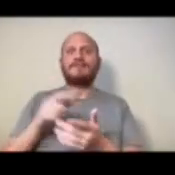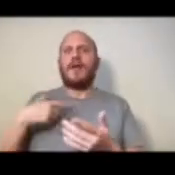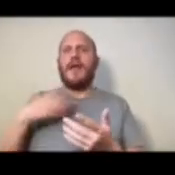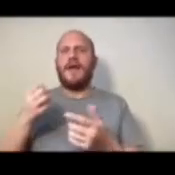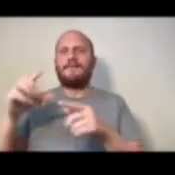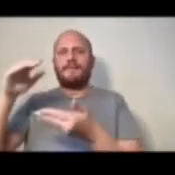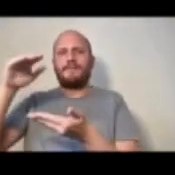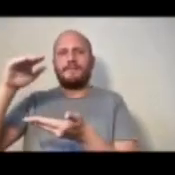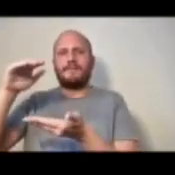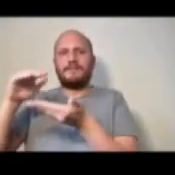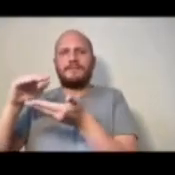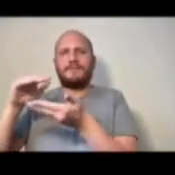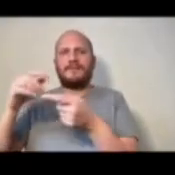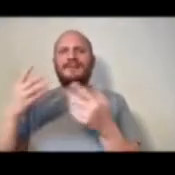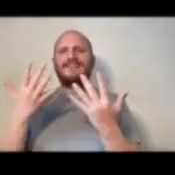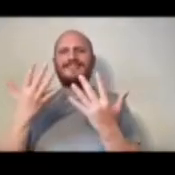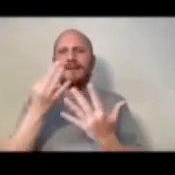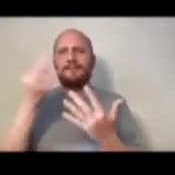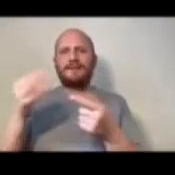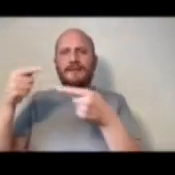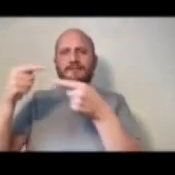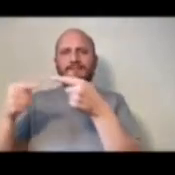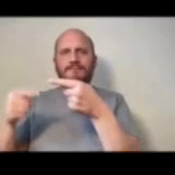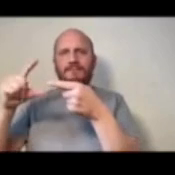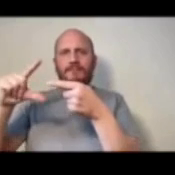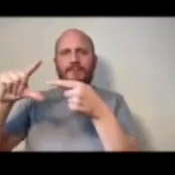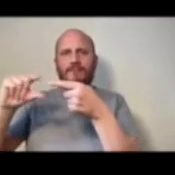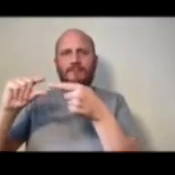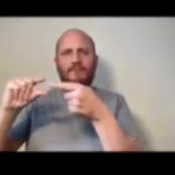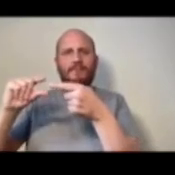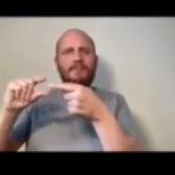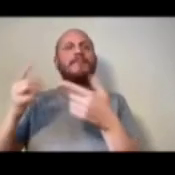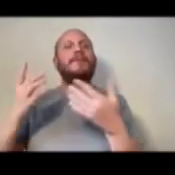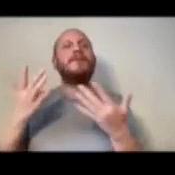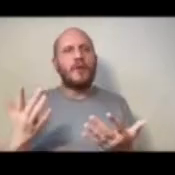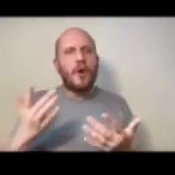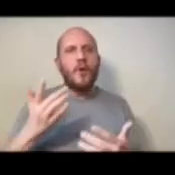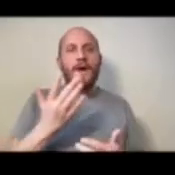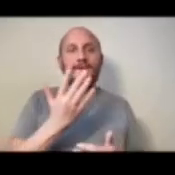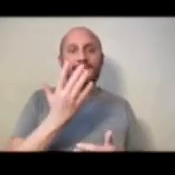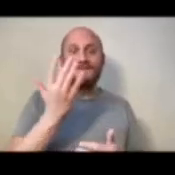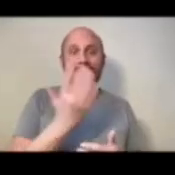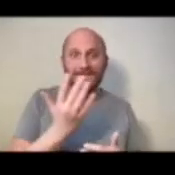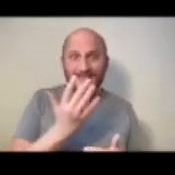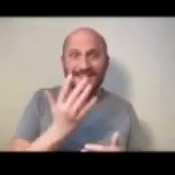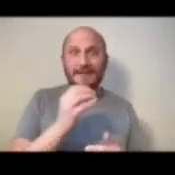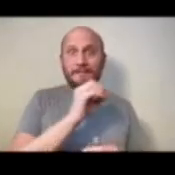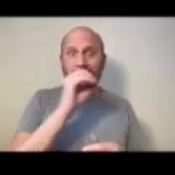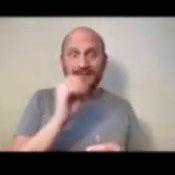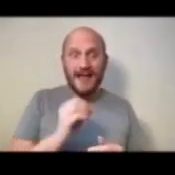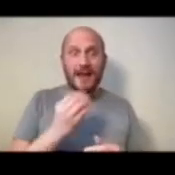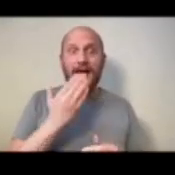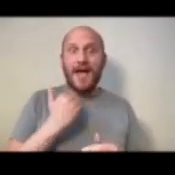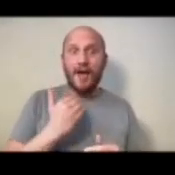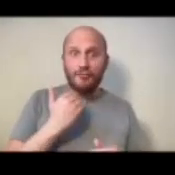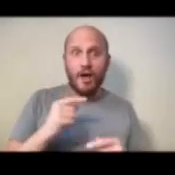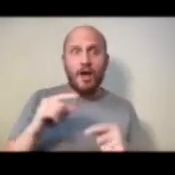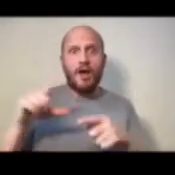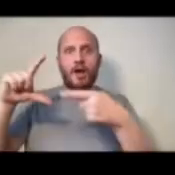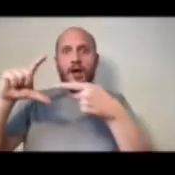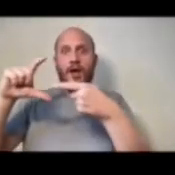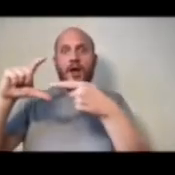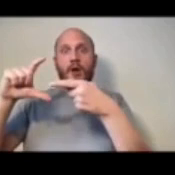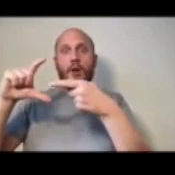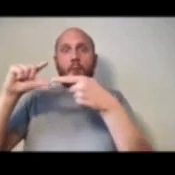on the lower survey numbers towards the top of the table. So going from 15 to 10% is really significant and massively improves the quality of your